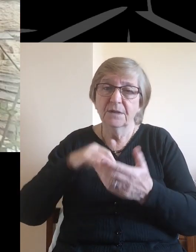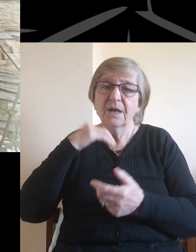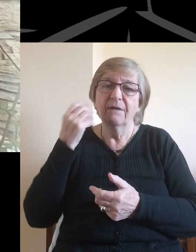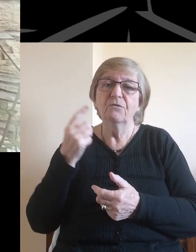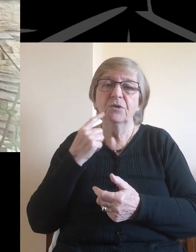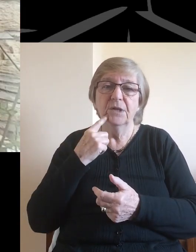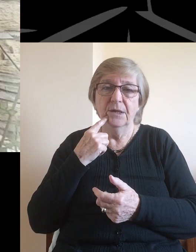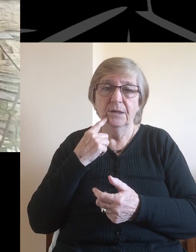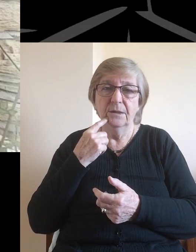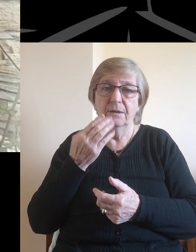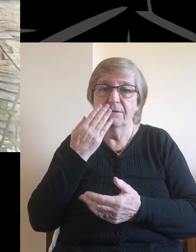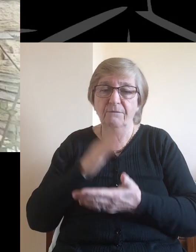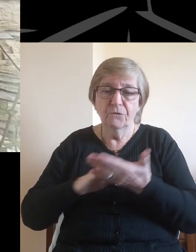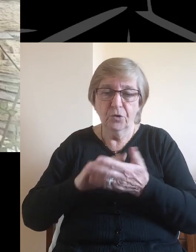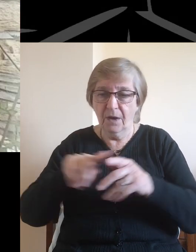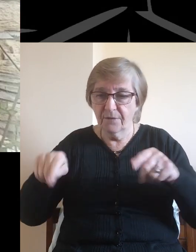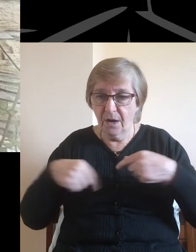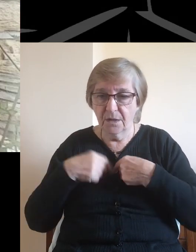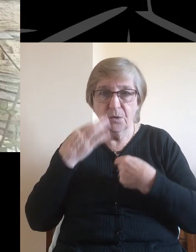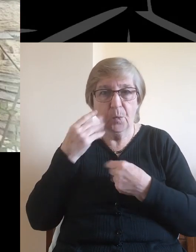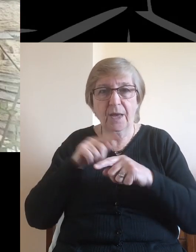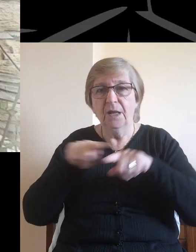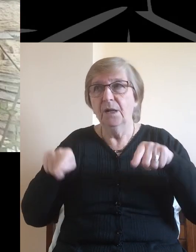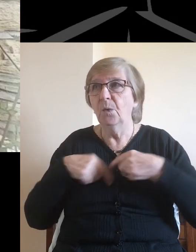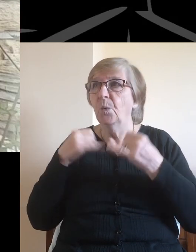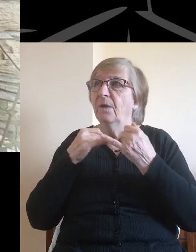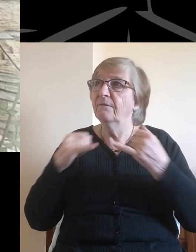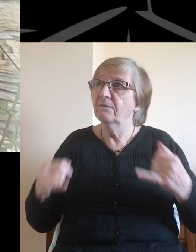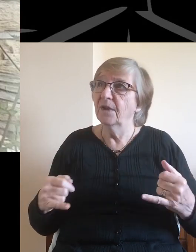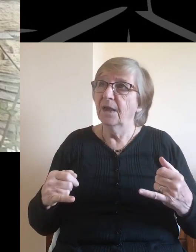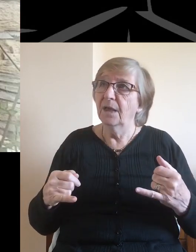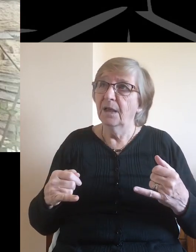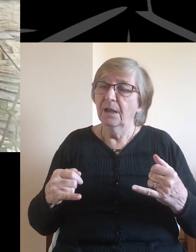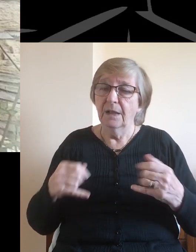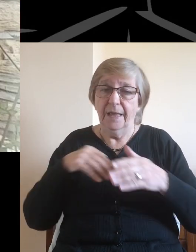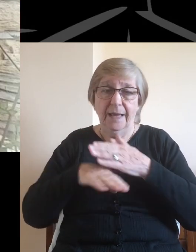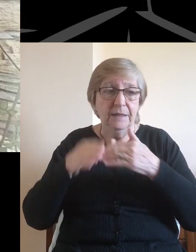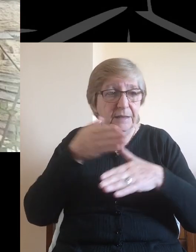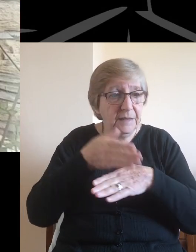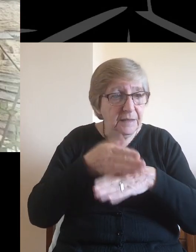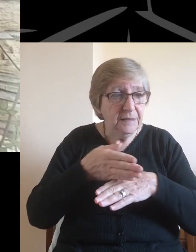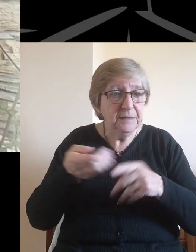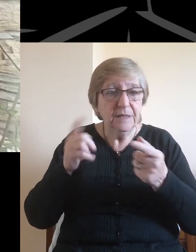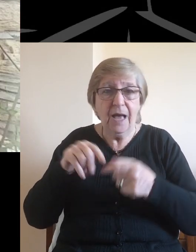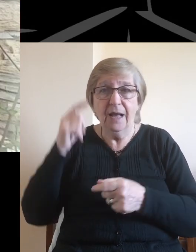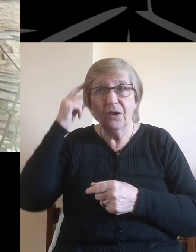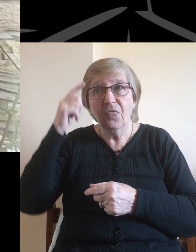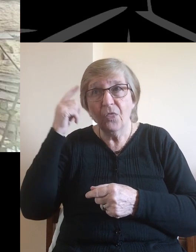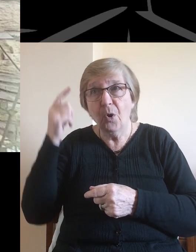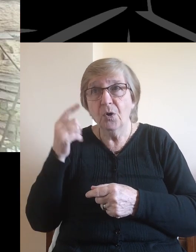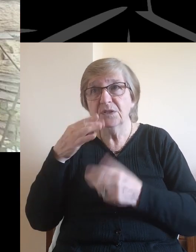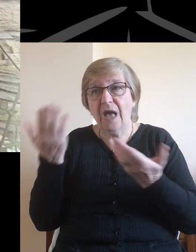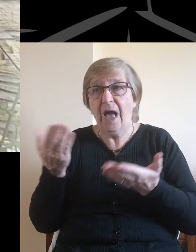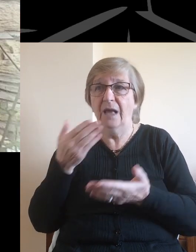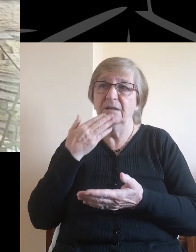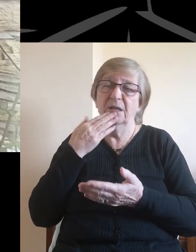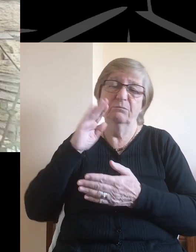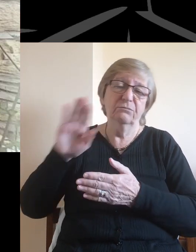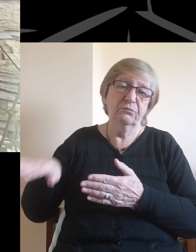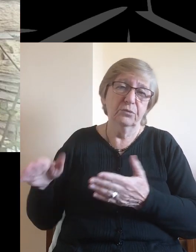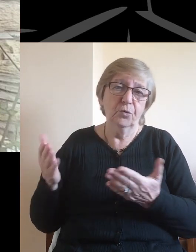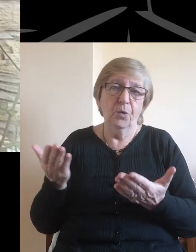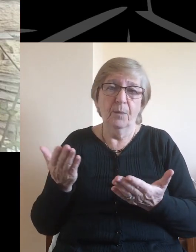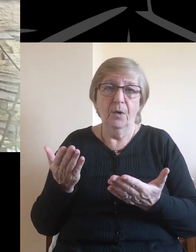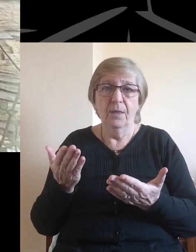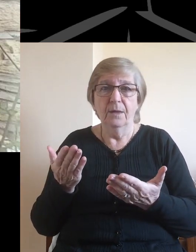for forgiveness each day. So forgive us, Lord, when we have fallen short in deeds and thoughts and in actions not